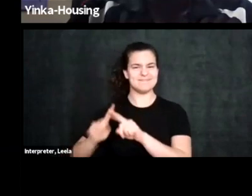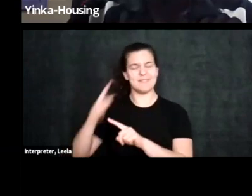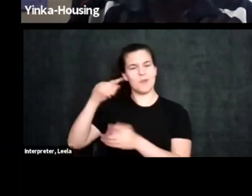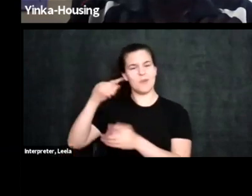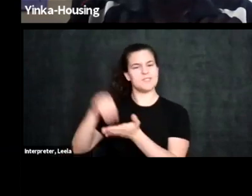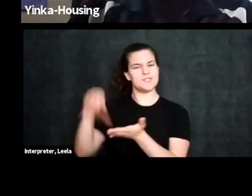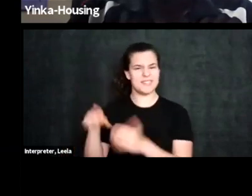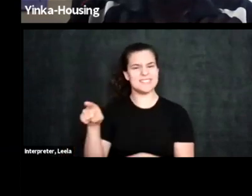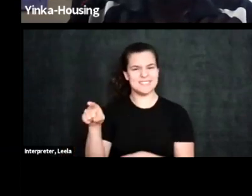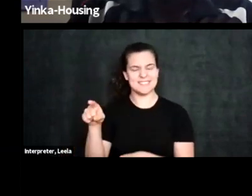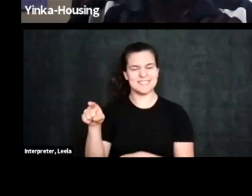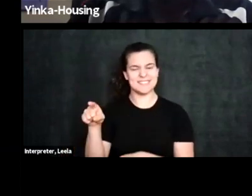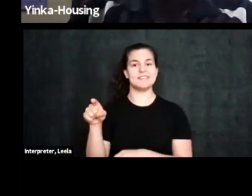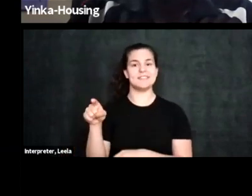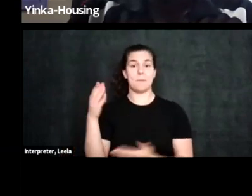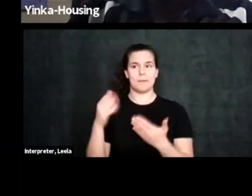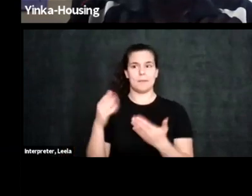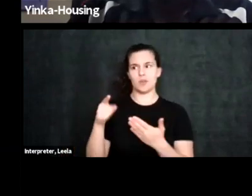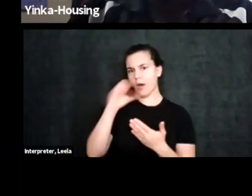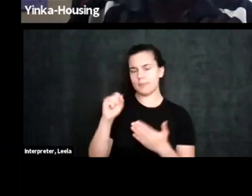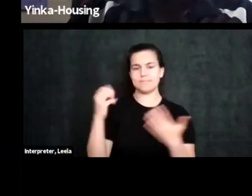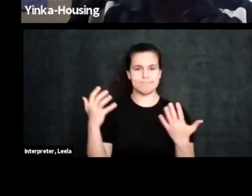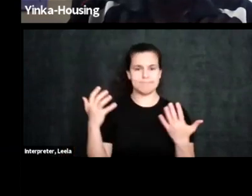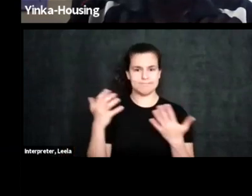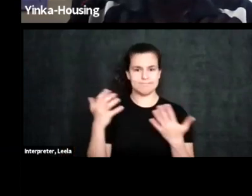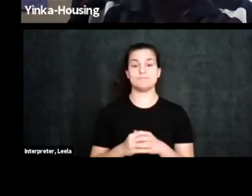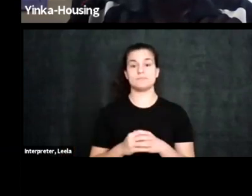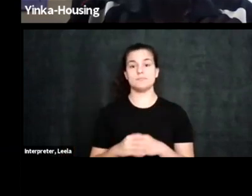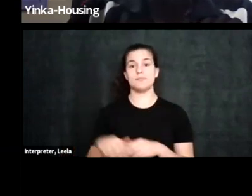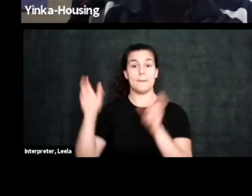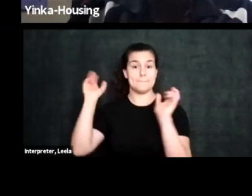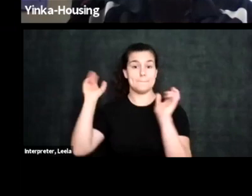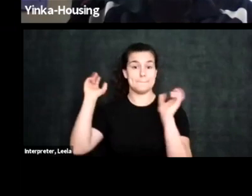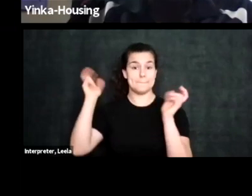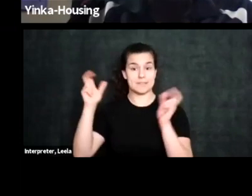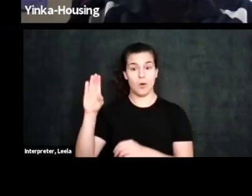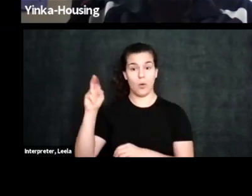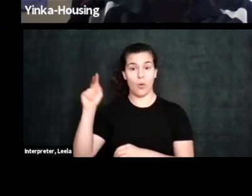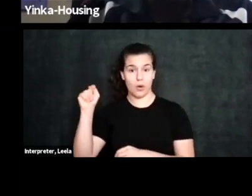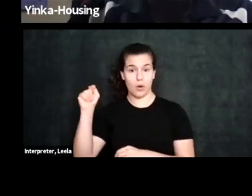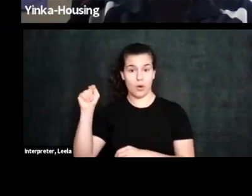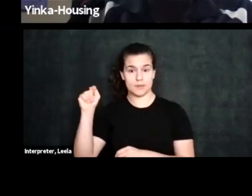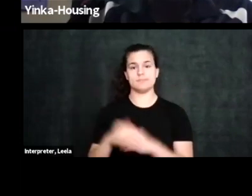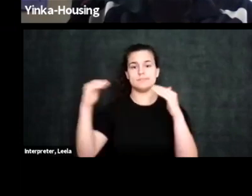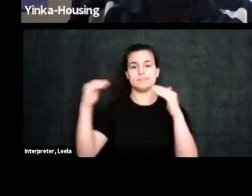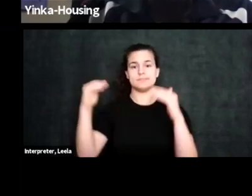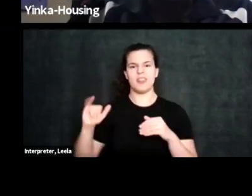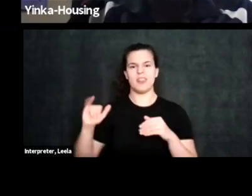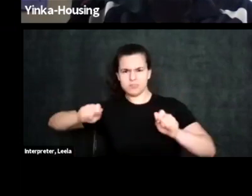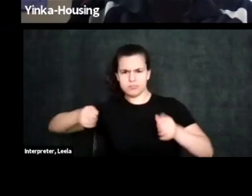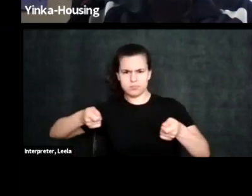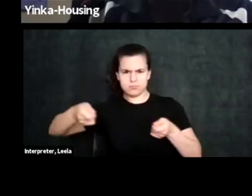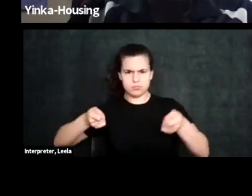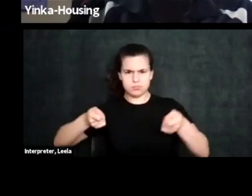students that might be appealing to you. We have a basketball court. We have foosball table, pool tables in the